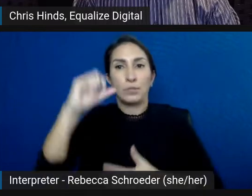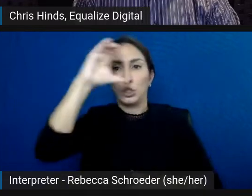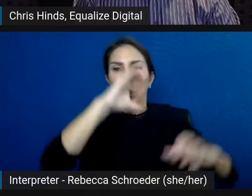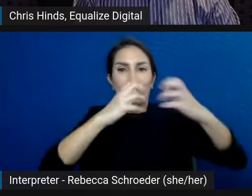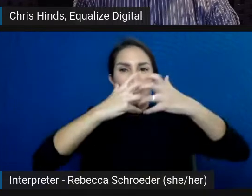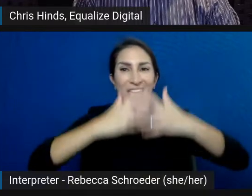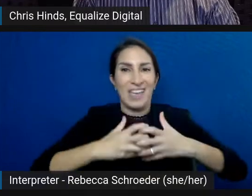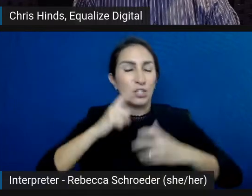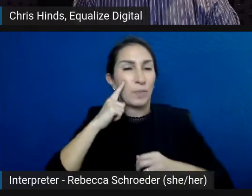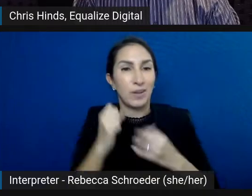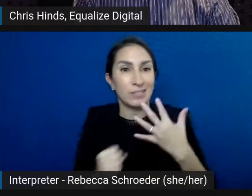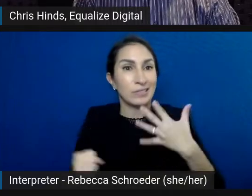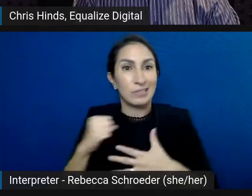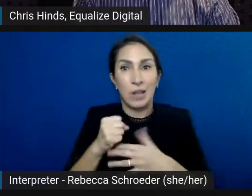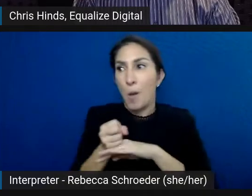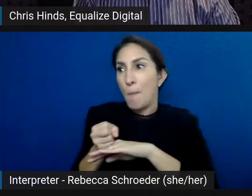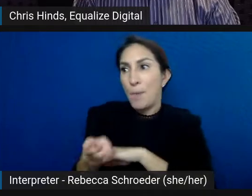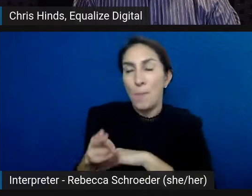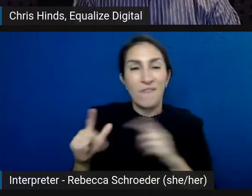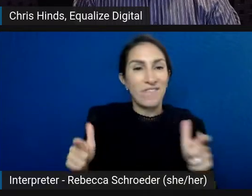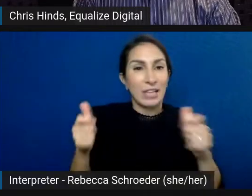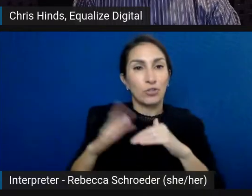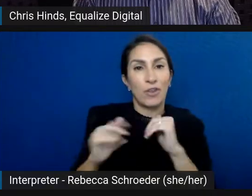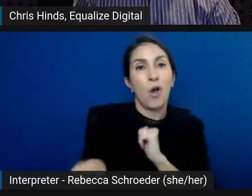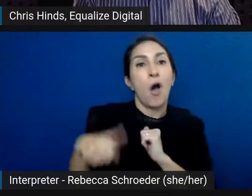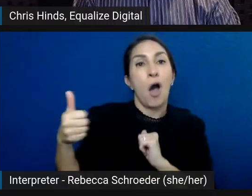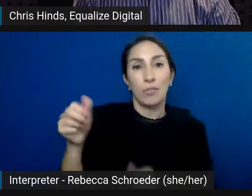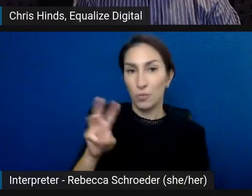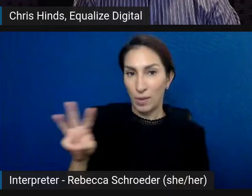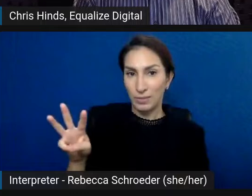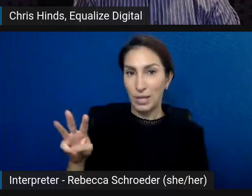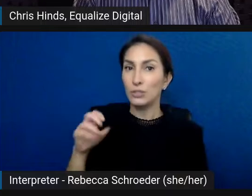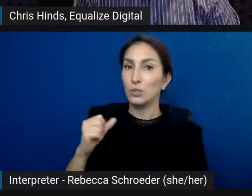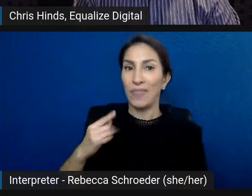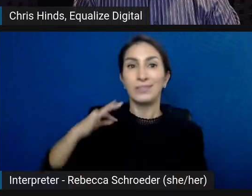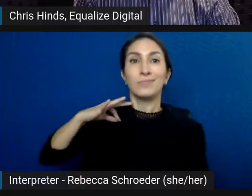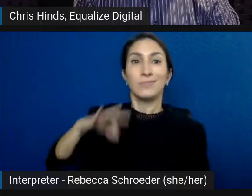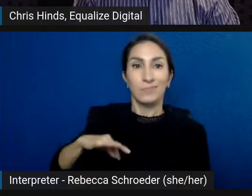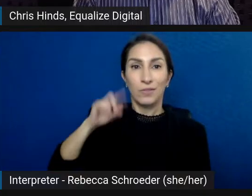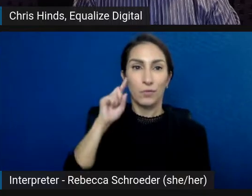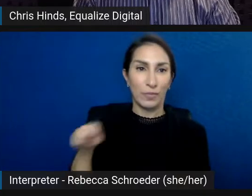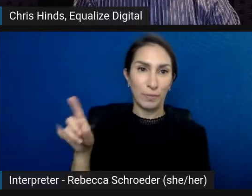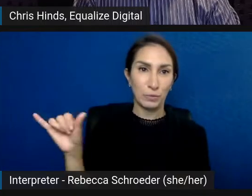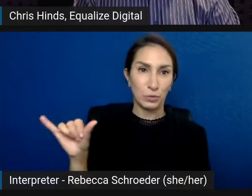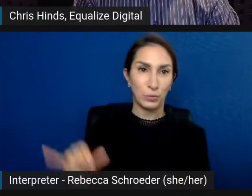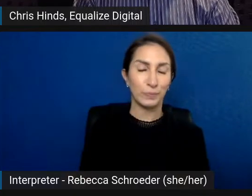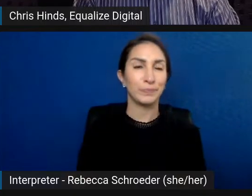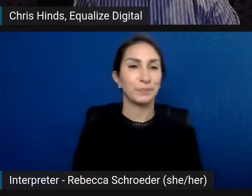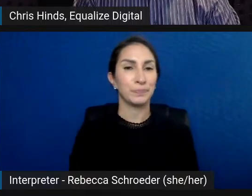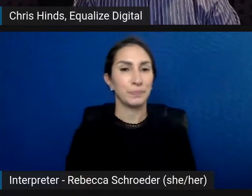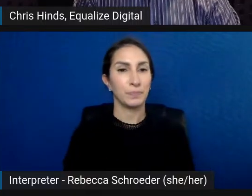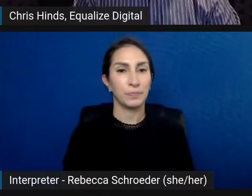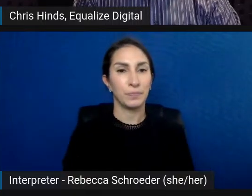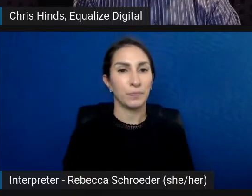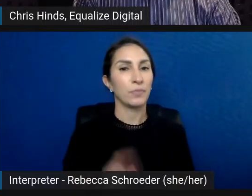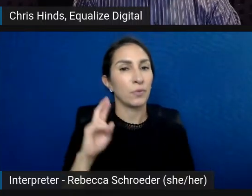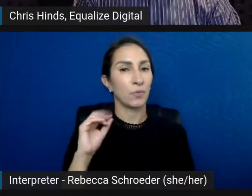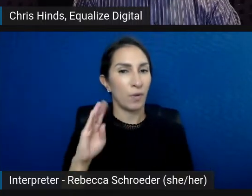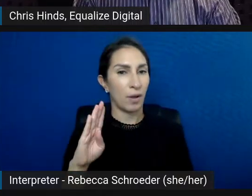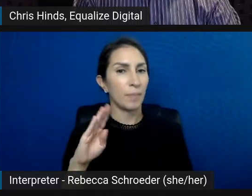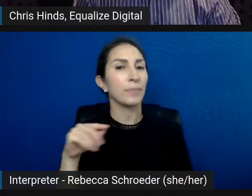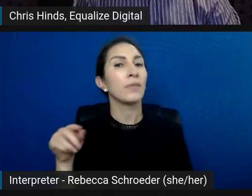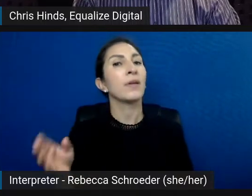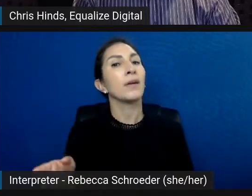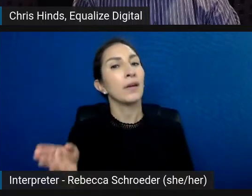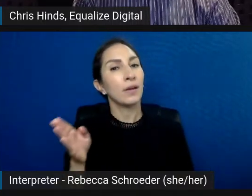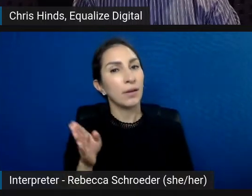is faster than another site. So it kind of gives a leg up there too. And the other thing that I have noticed recently